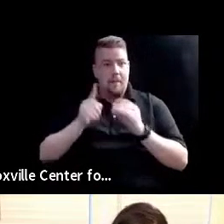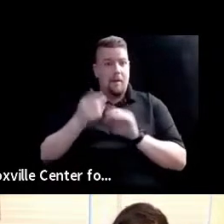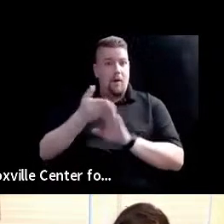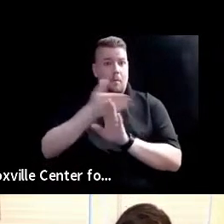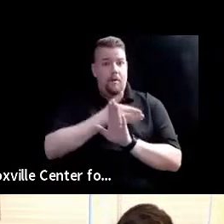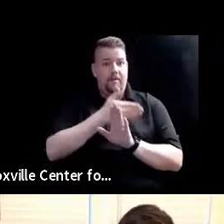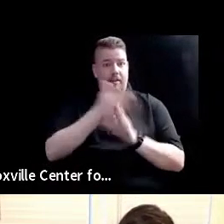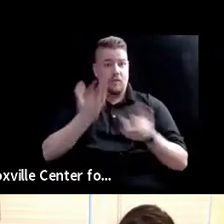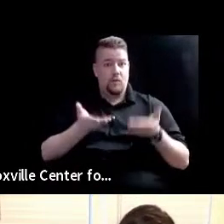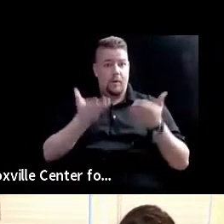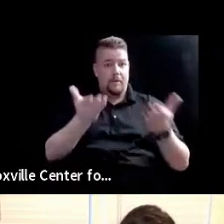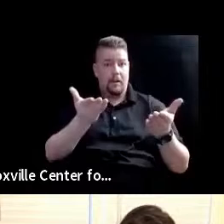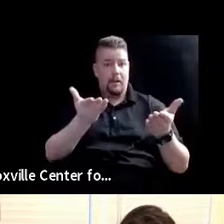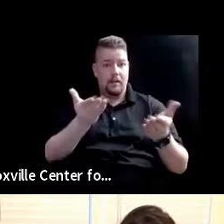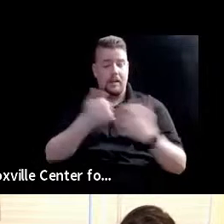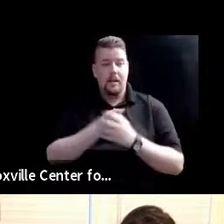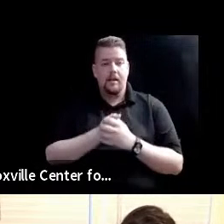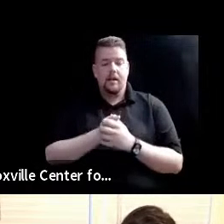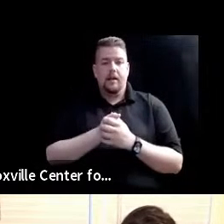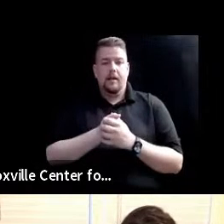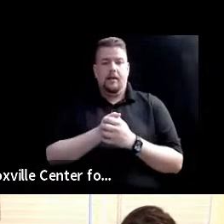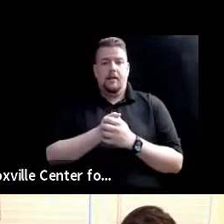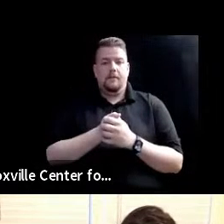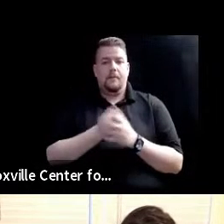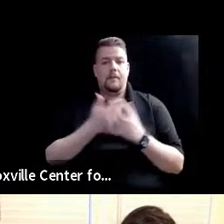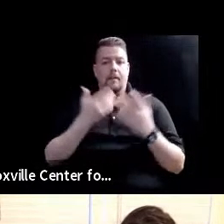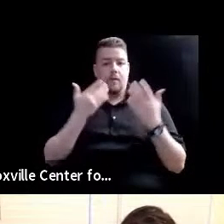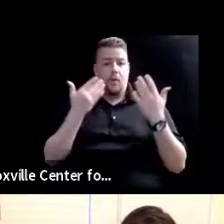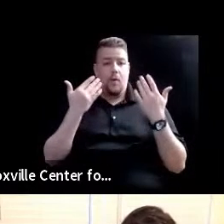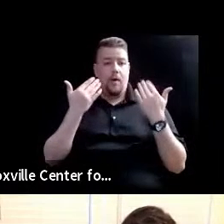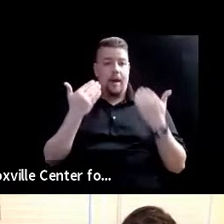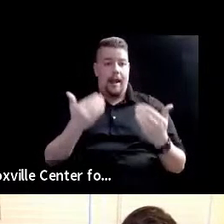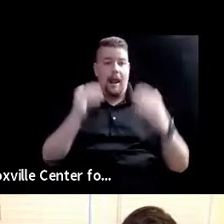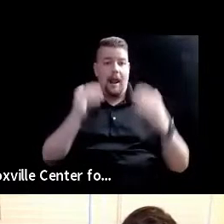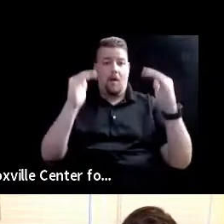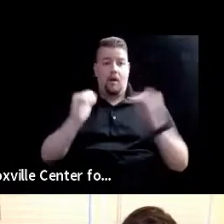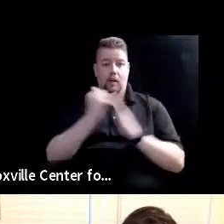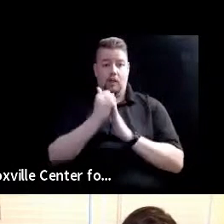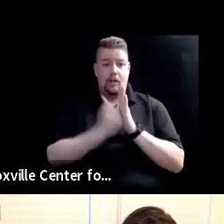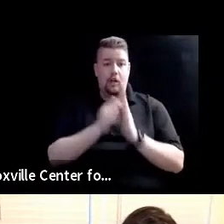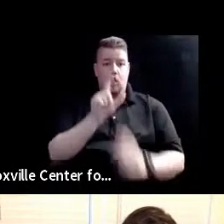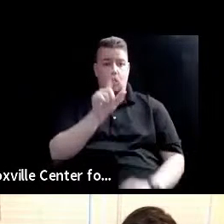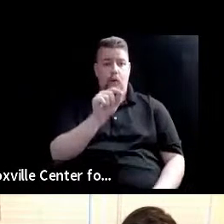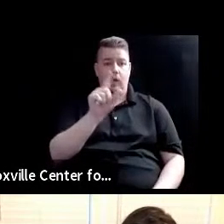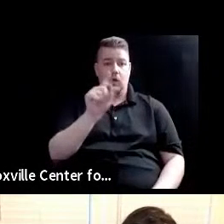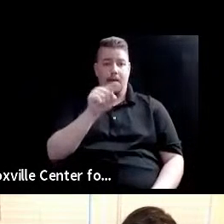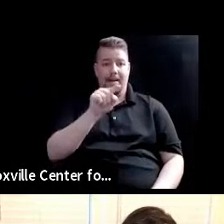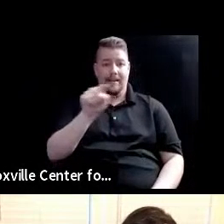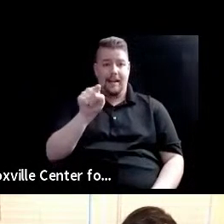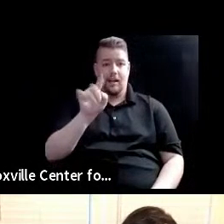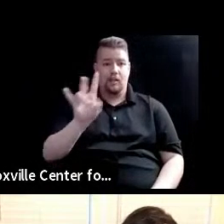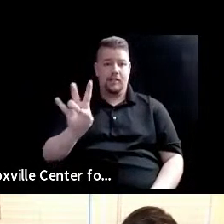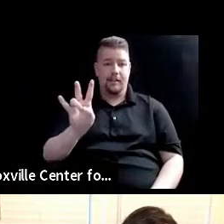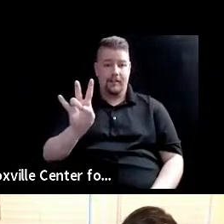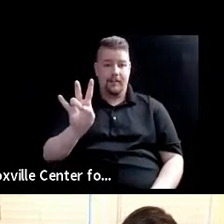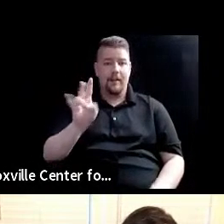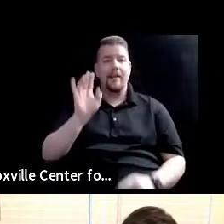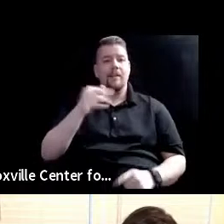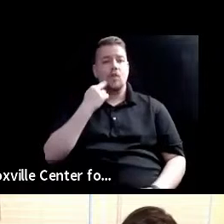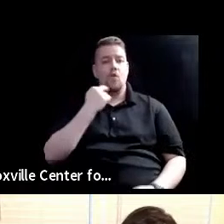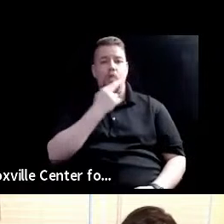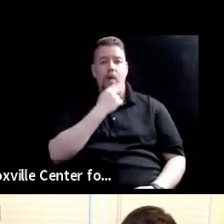previous recommendation, and now next on the agenda is 2020-7, which is the